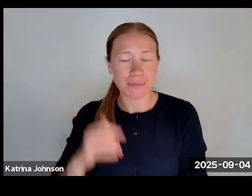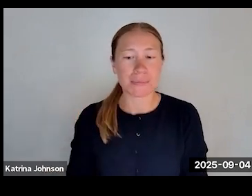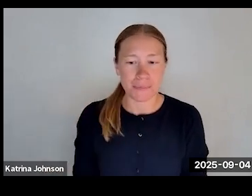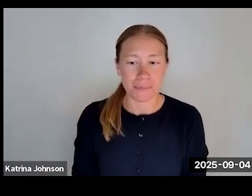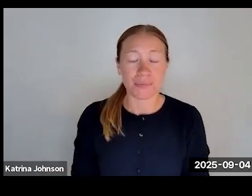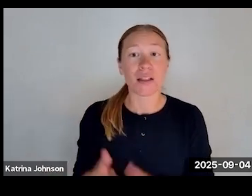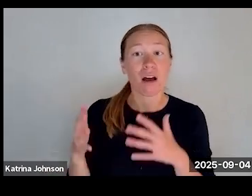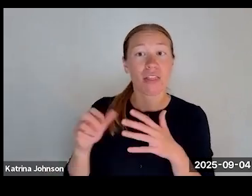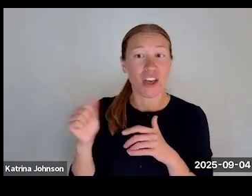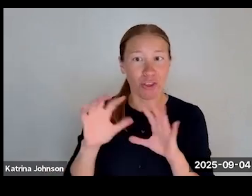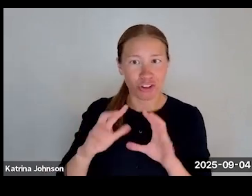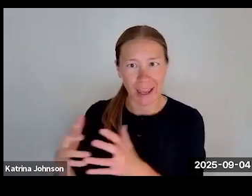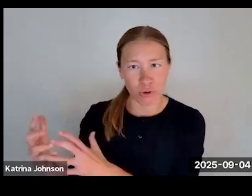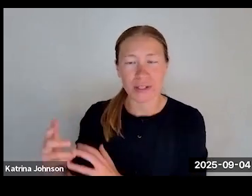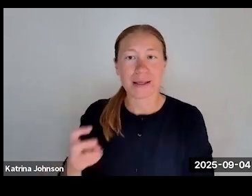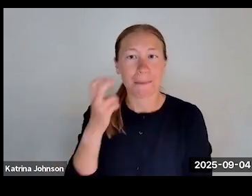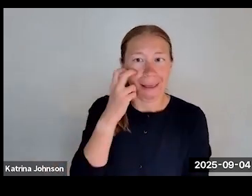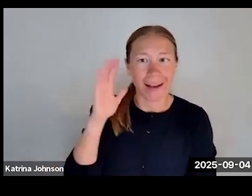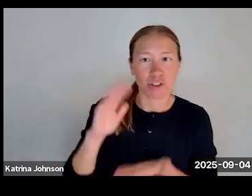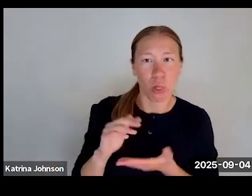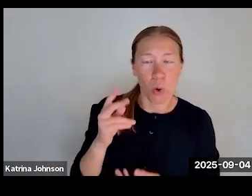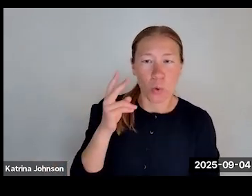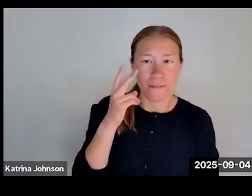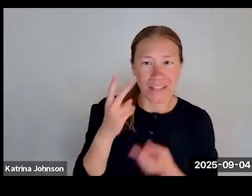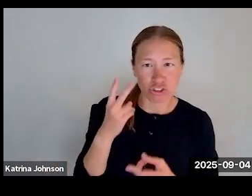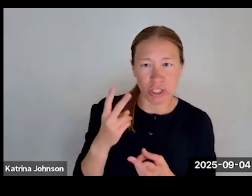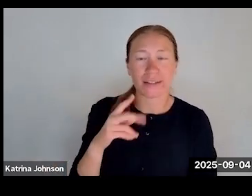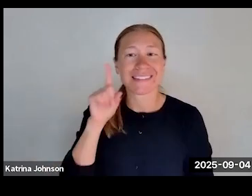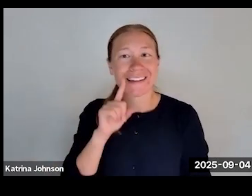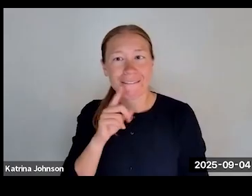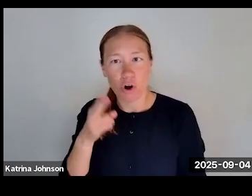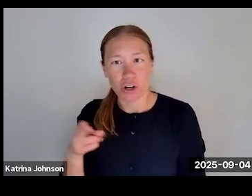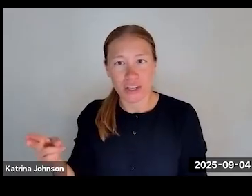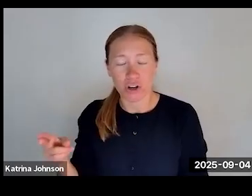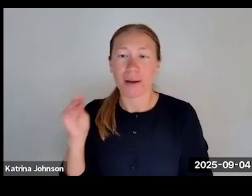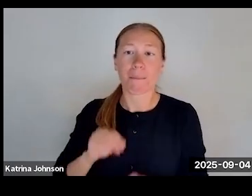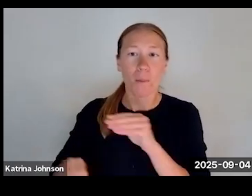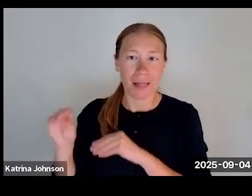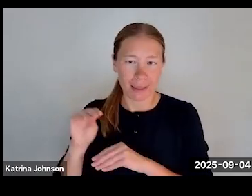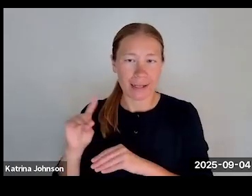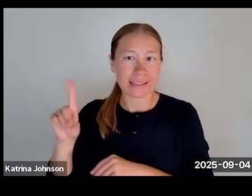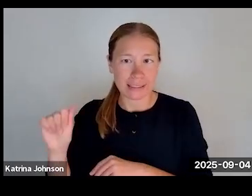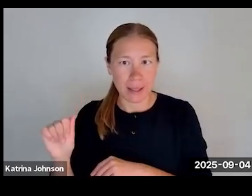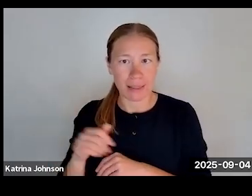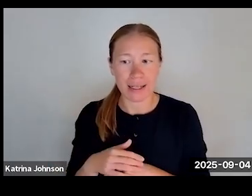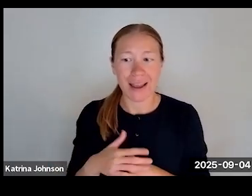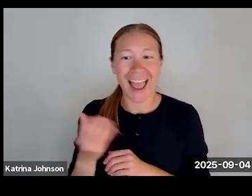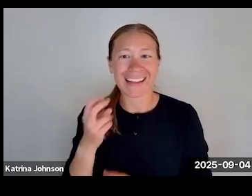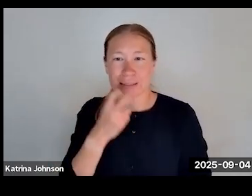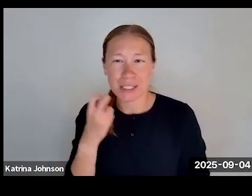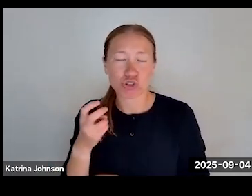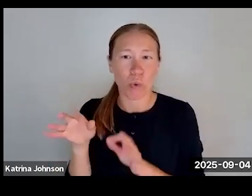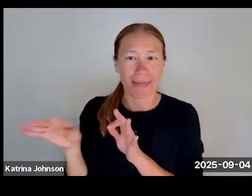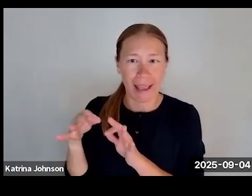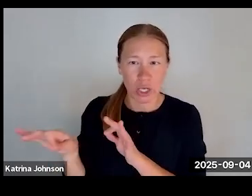categories of blind or low vision, deaf or hard of hearing, and those with mobility disabilities and speech or